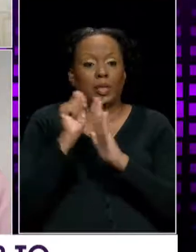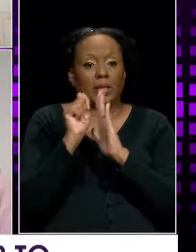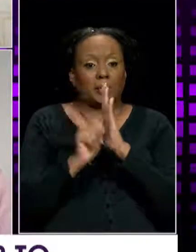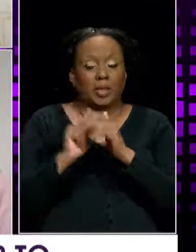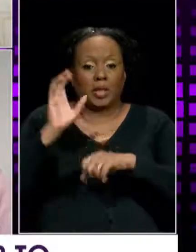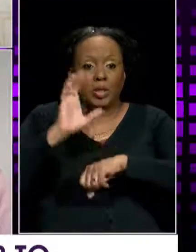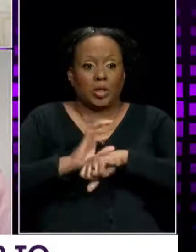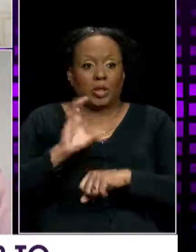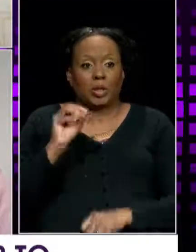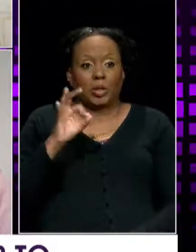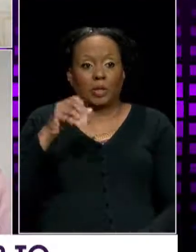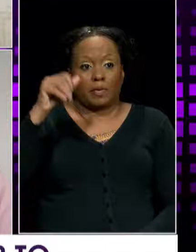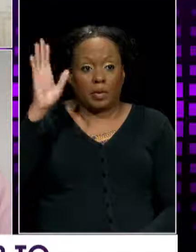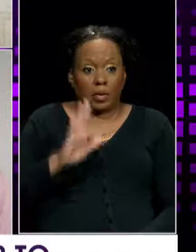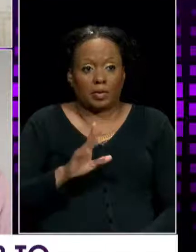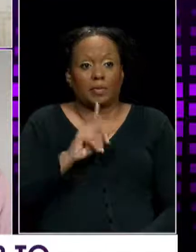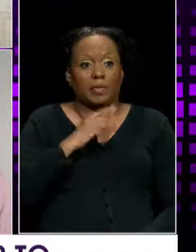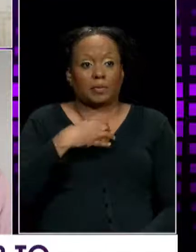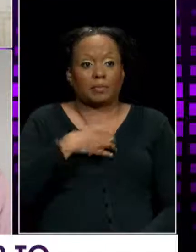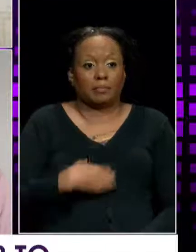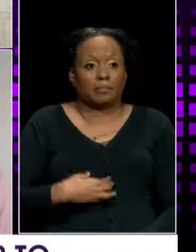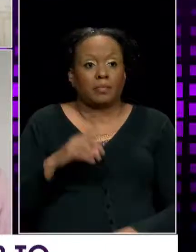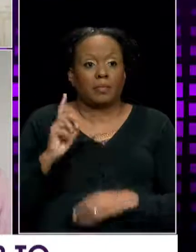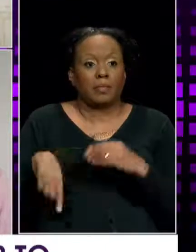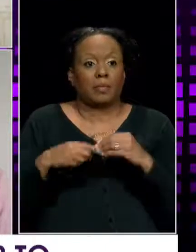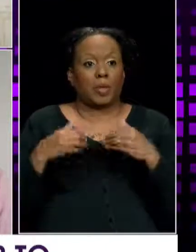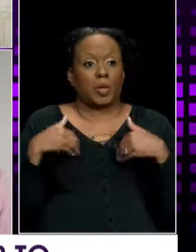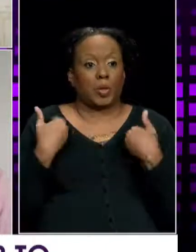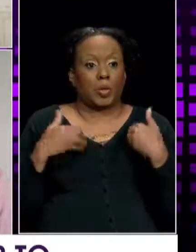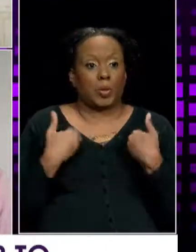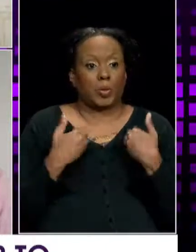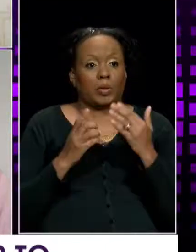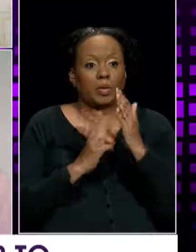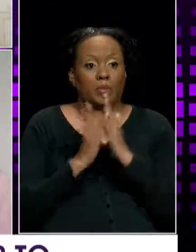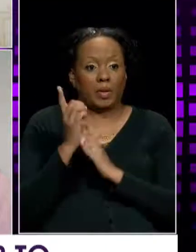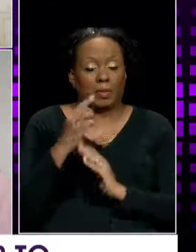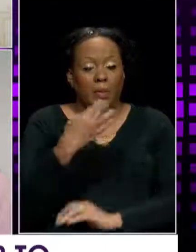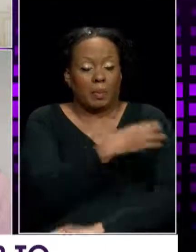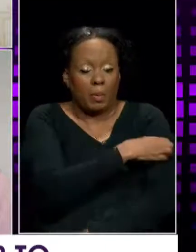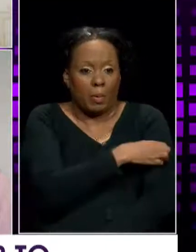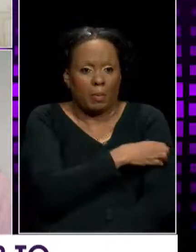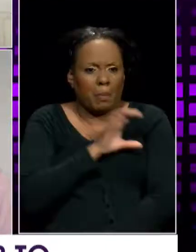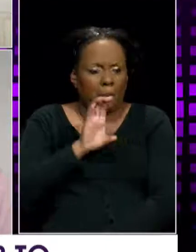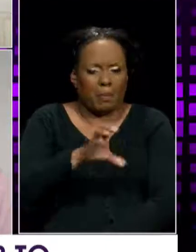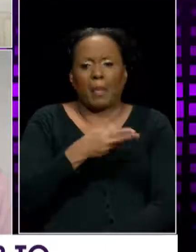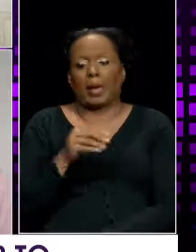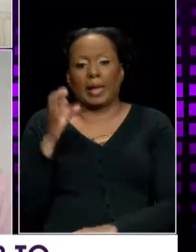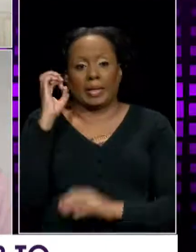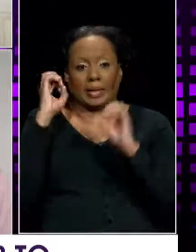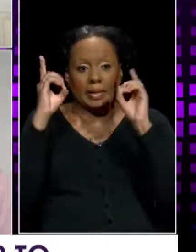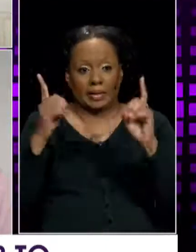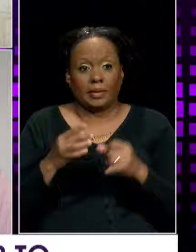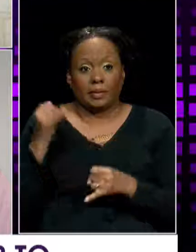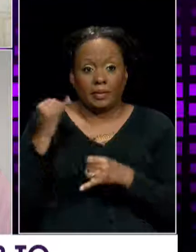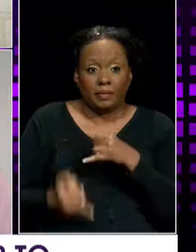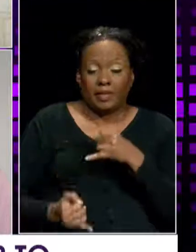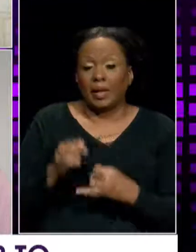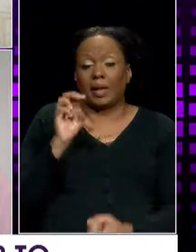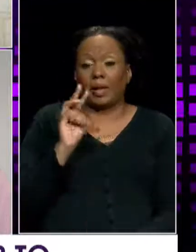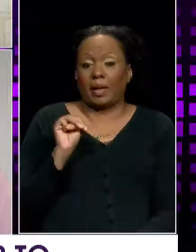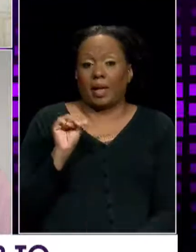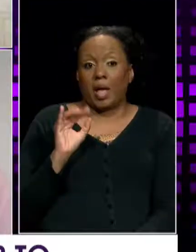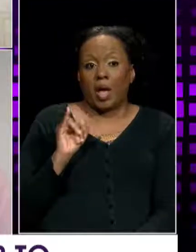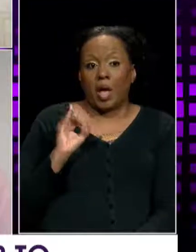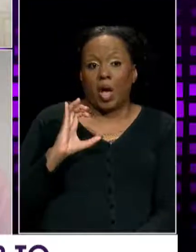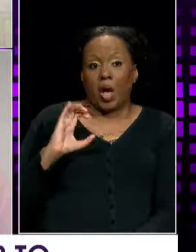She's passionate about youth development, empowerment, and education. And finally, we have Michael Mayers, who's the lead